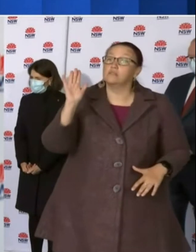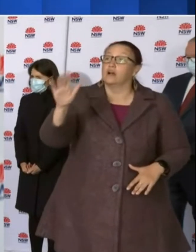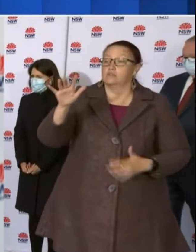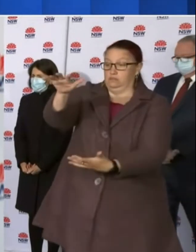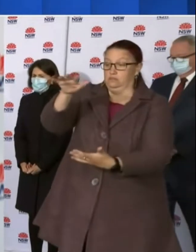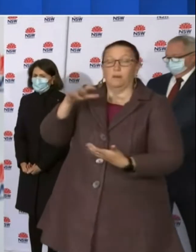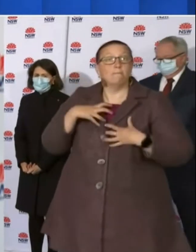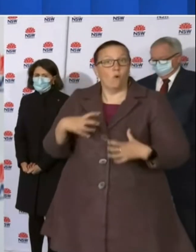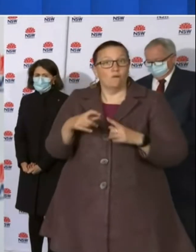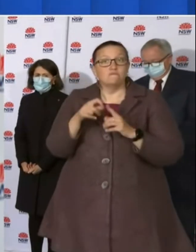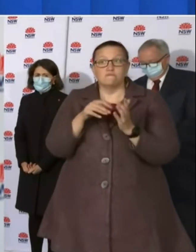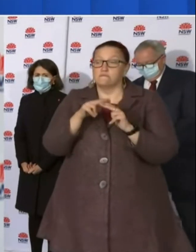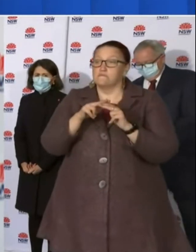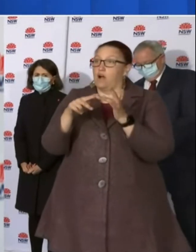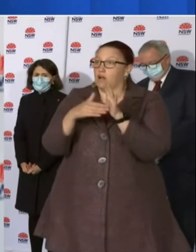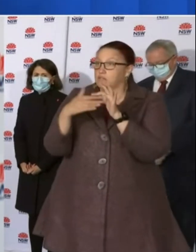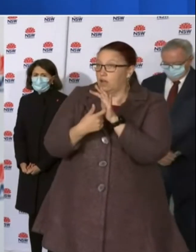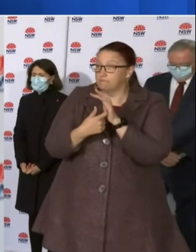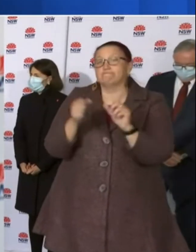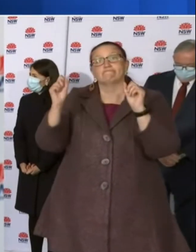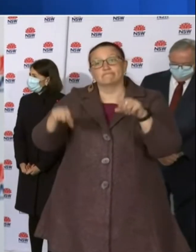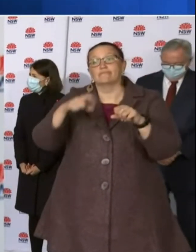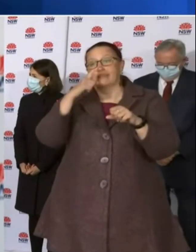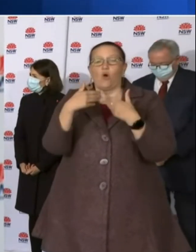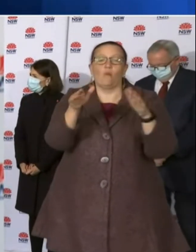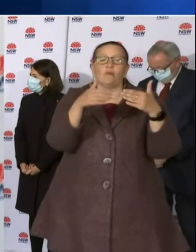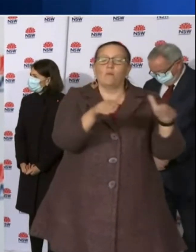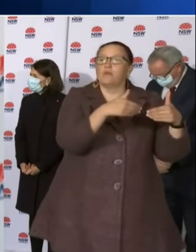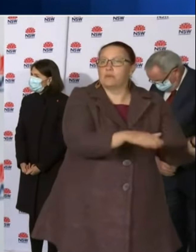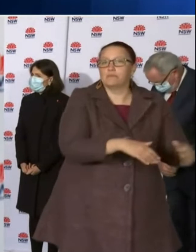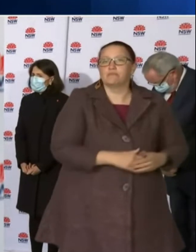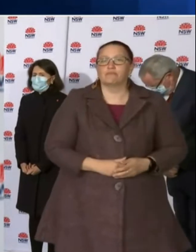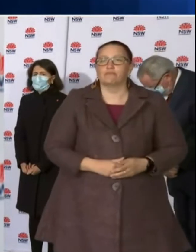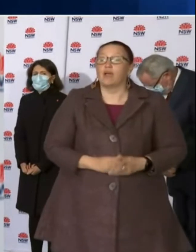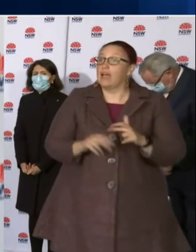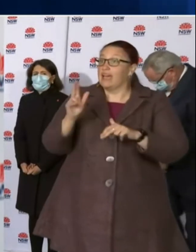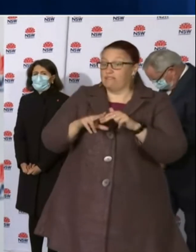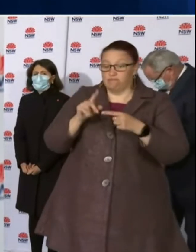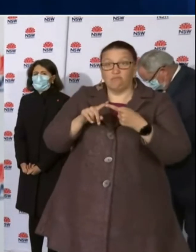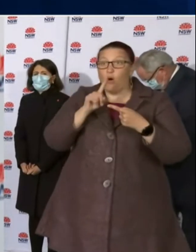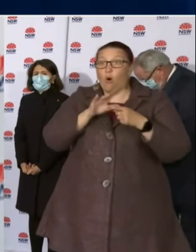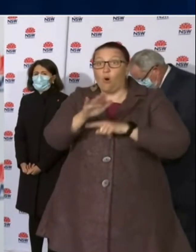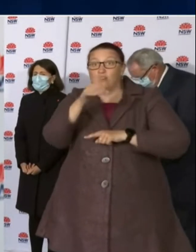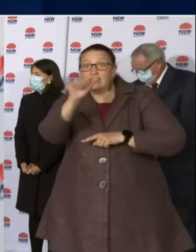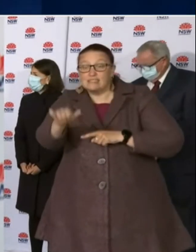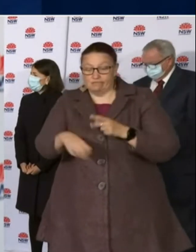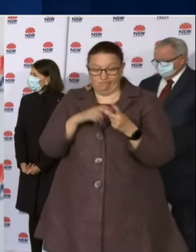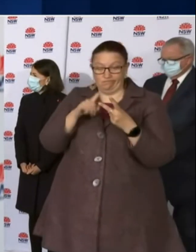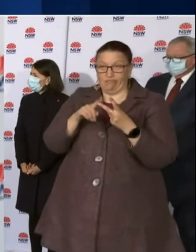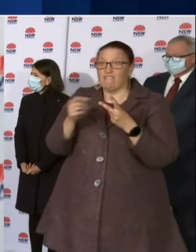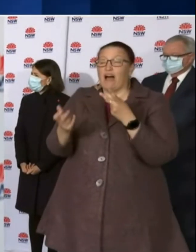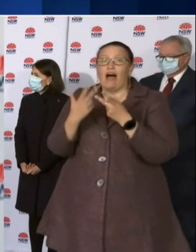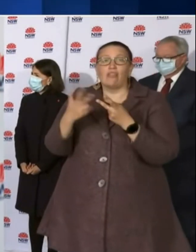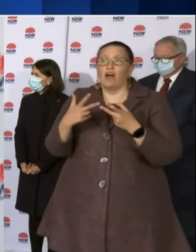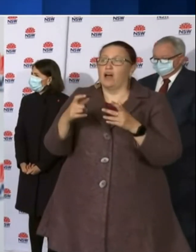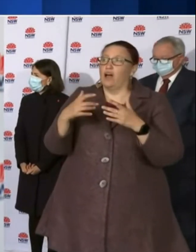to, my clear message is, if you have underlying health conditions, if you're over 60, please call your GP. Just